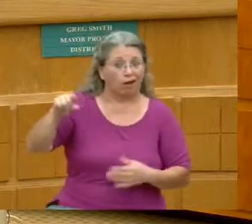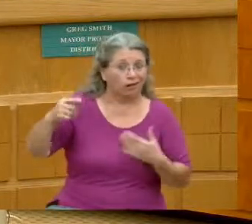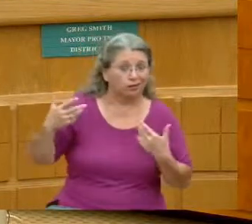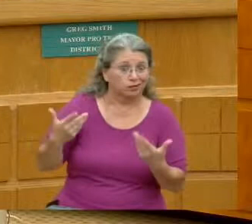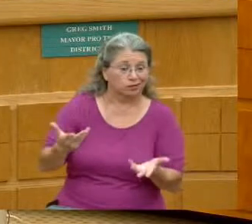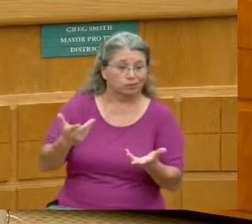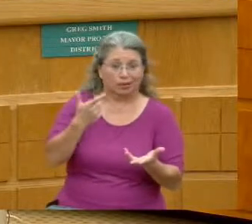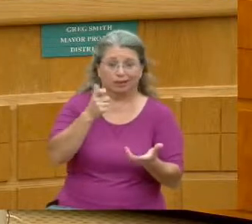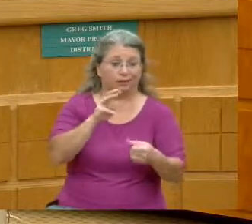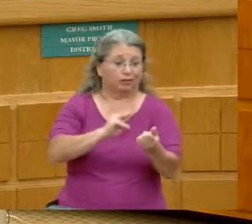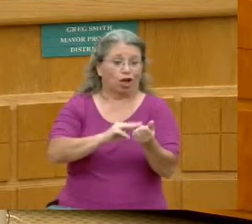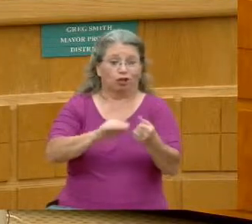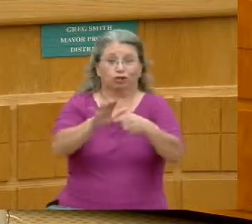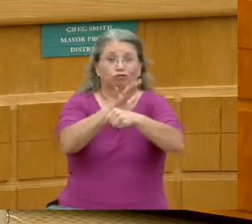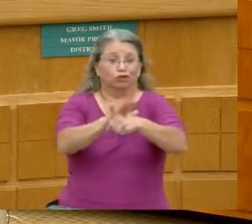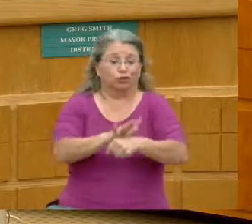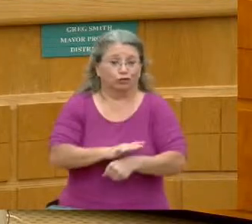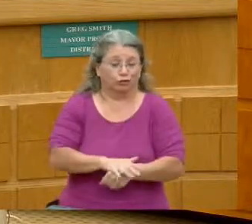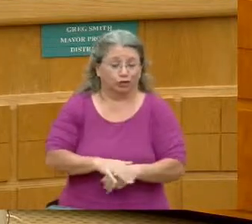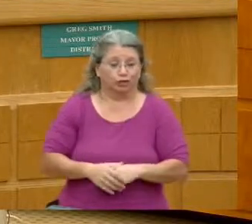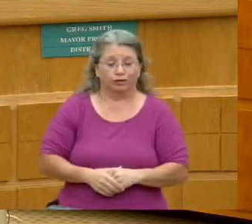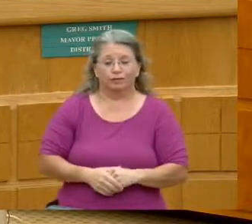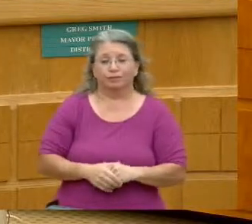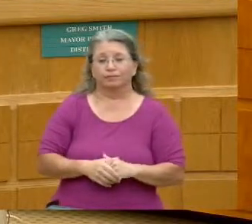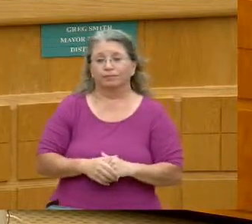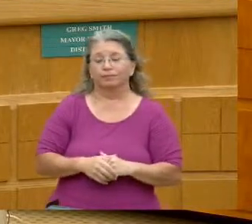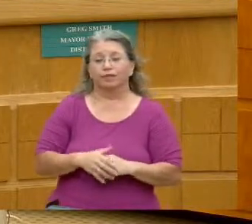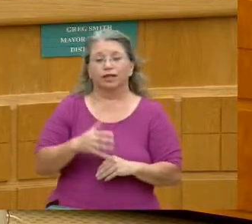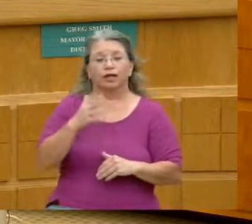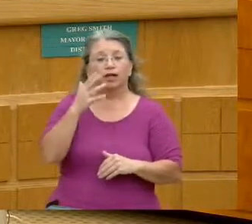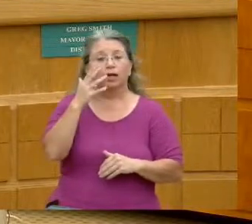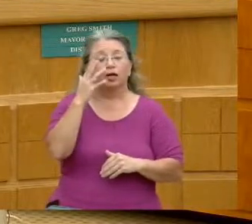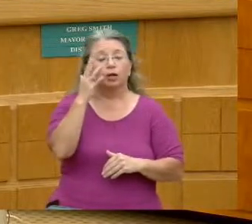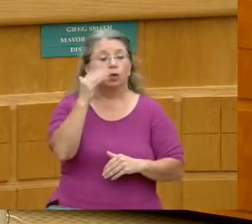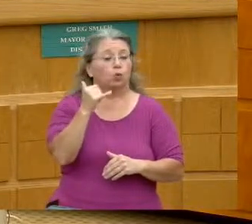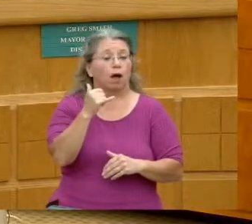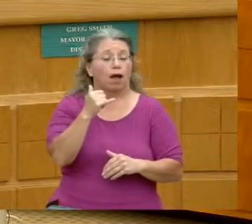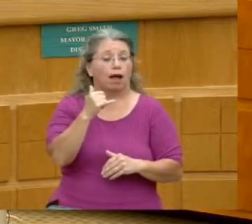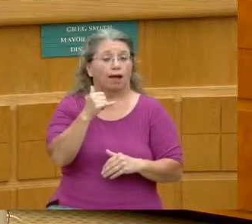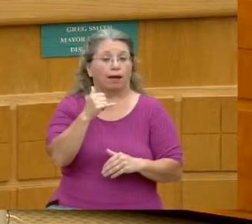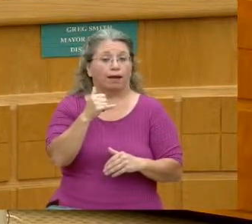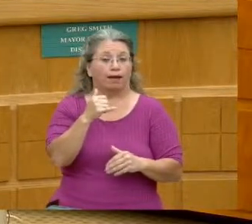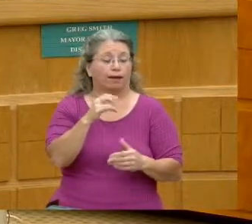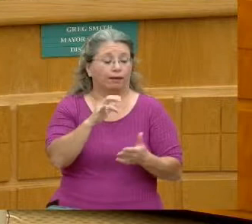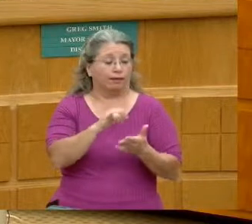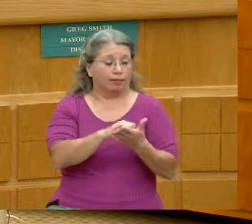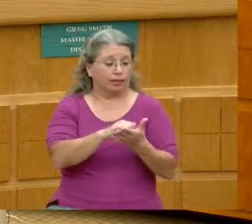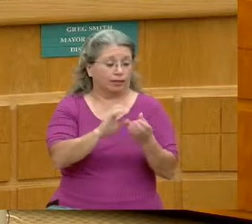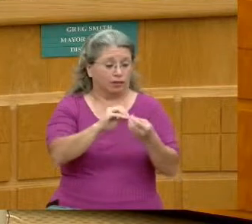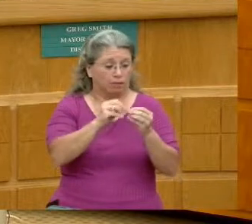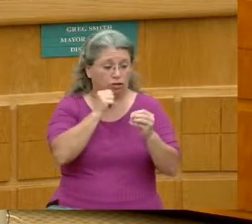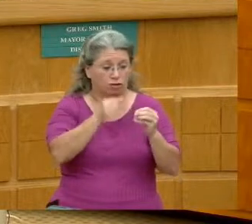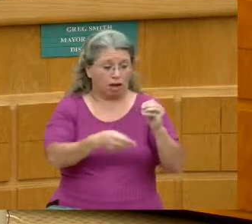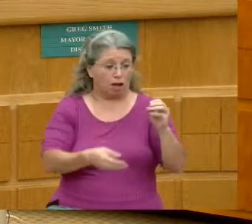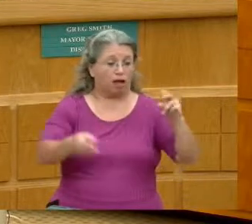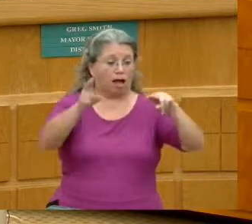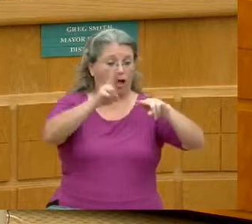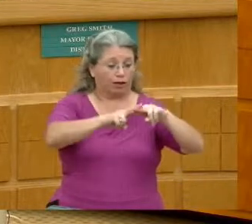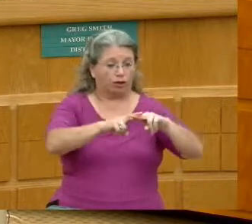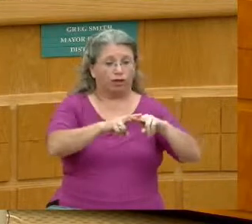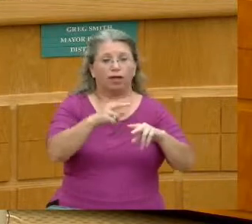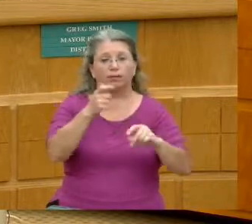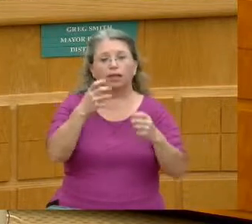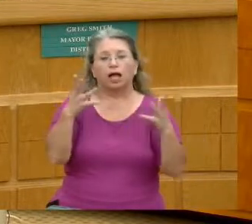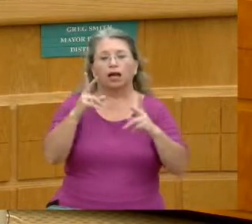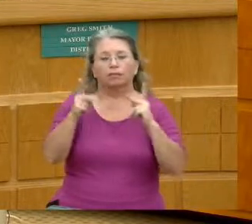doctors' offices and labs aren't higher. One is that there's not as many people that can go in. Another one is that people are doing telehealth.